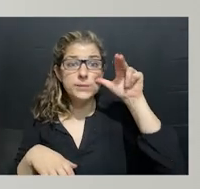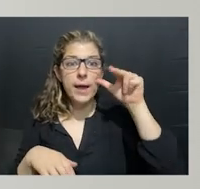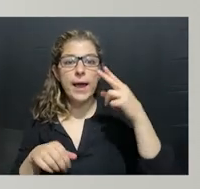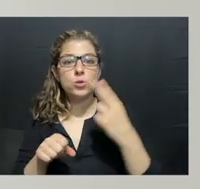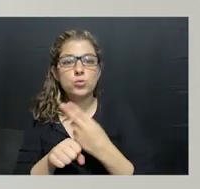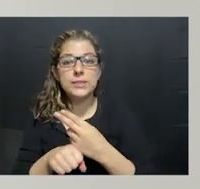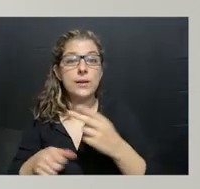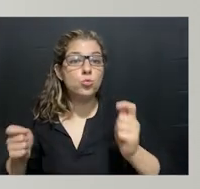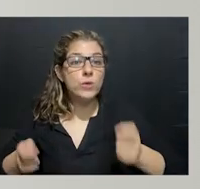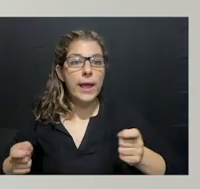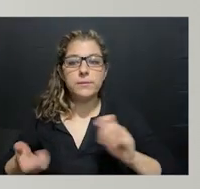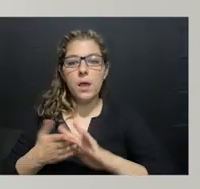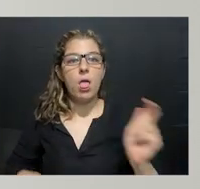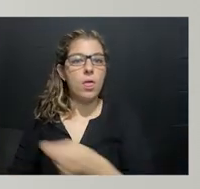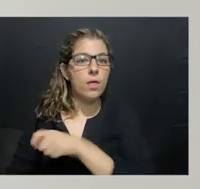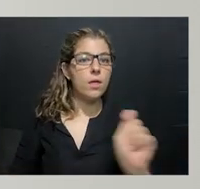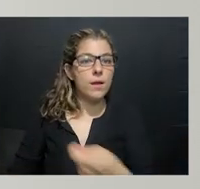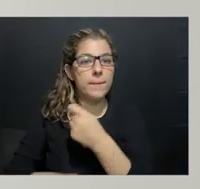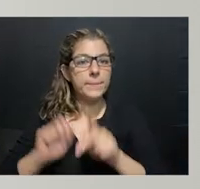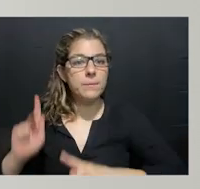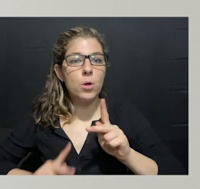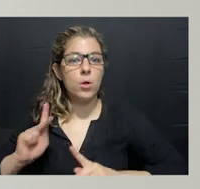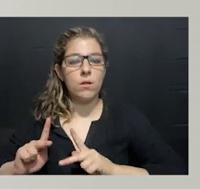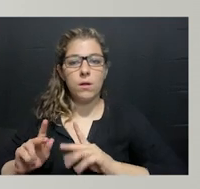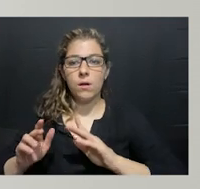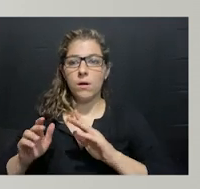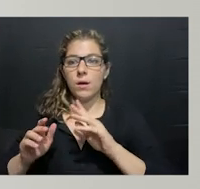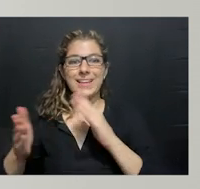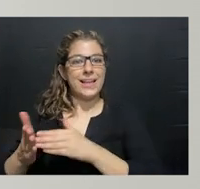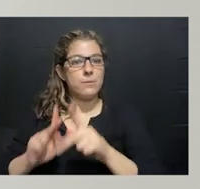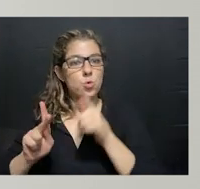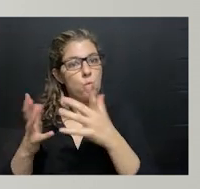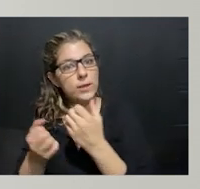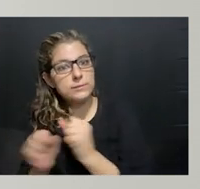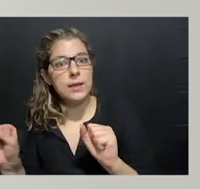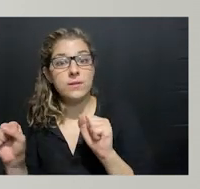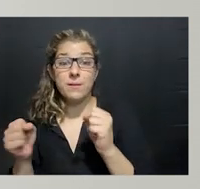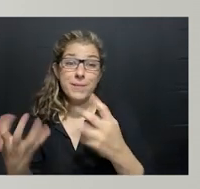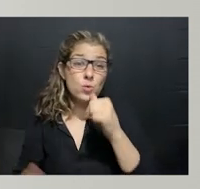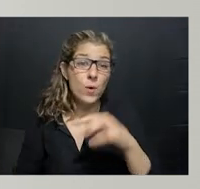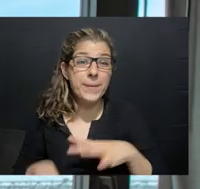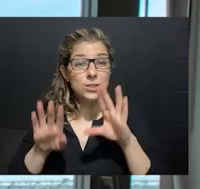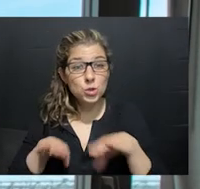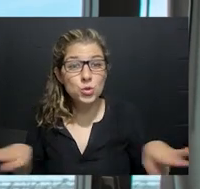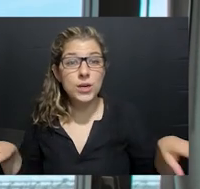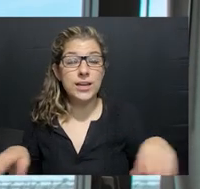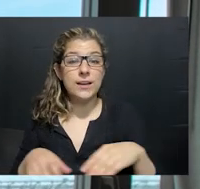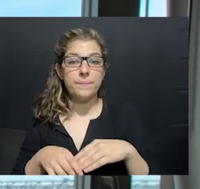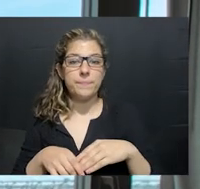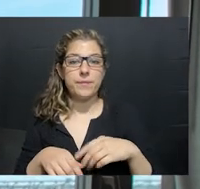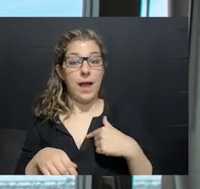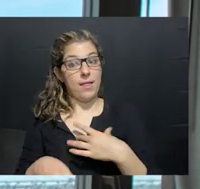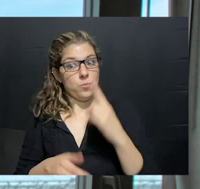reins as weapons against asylum seekers, refugees, many women and children. I